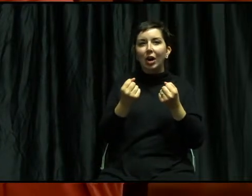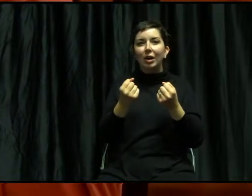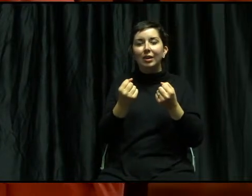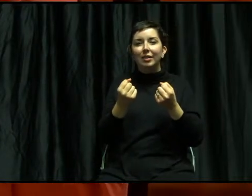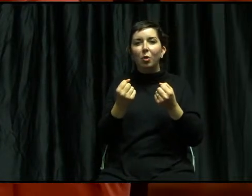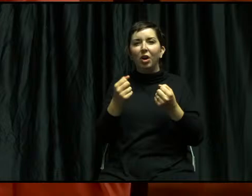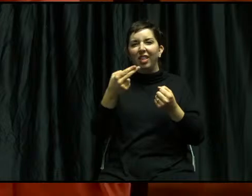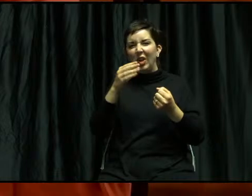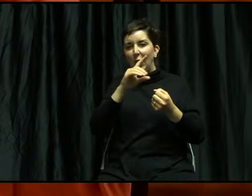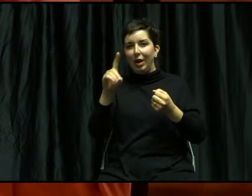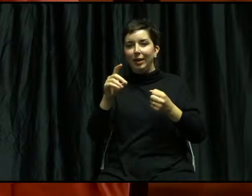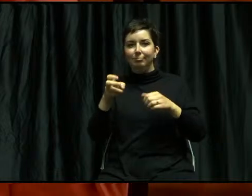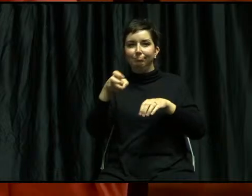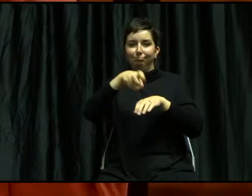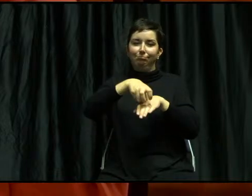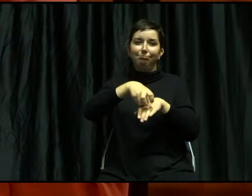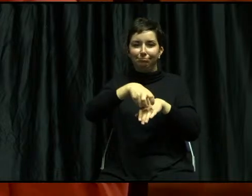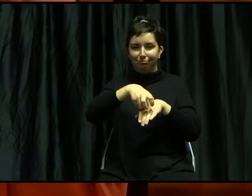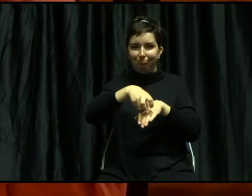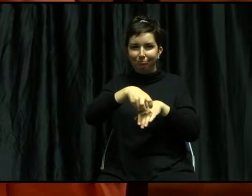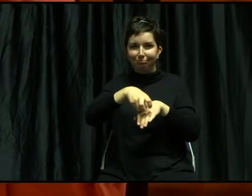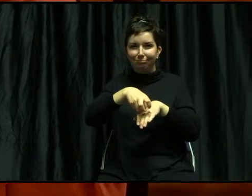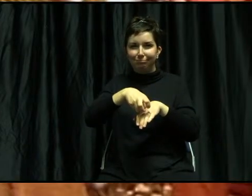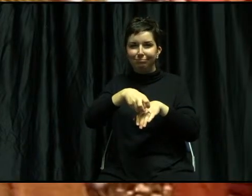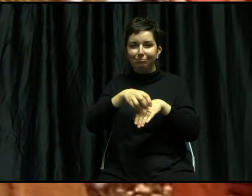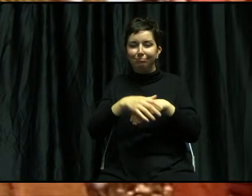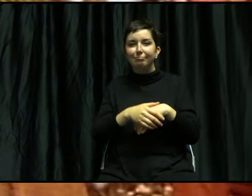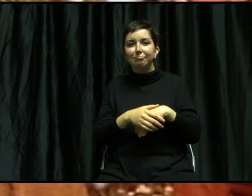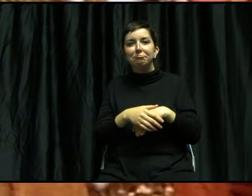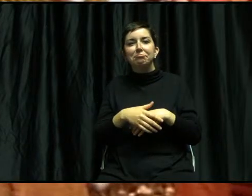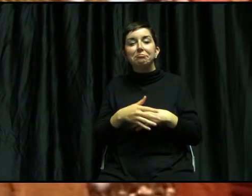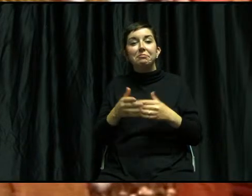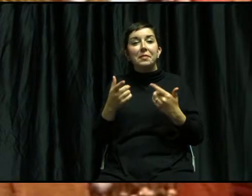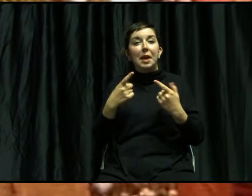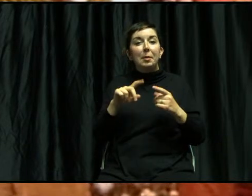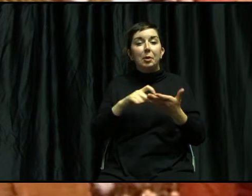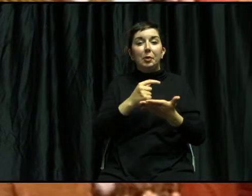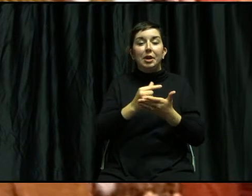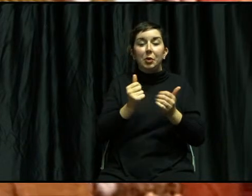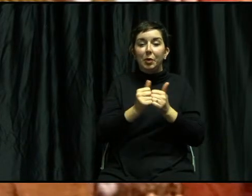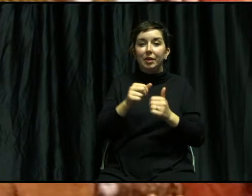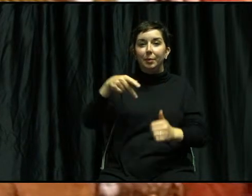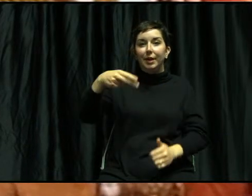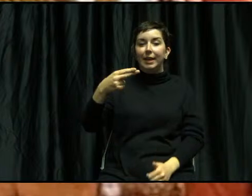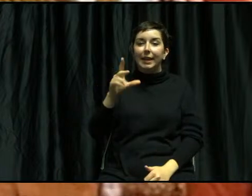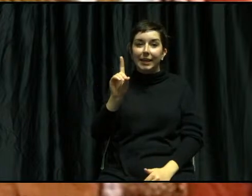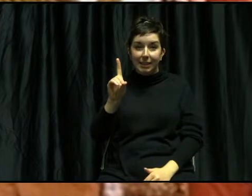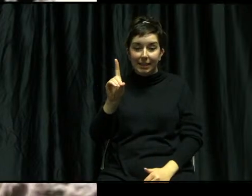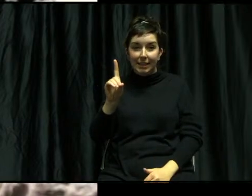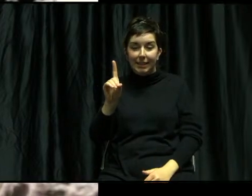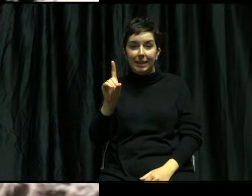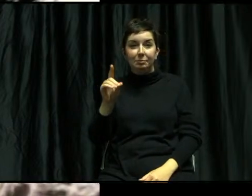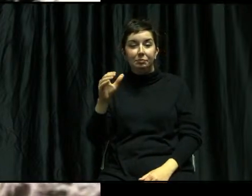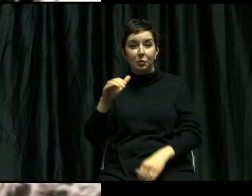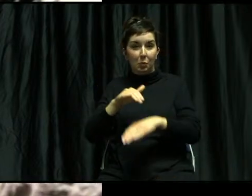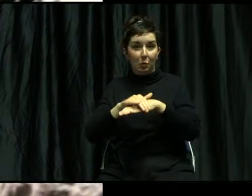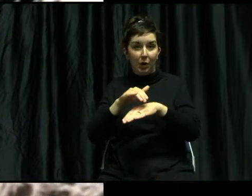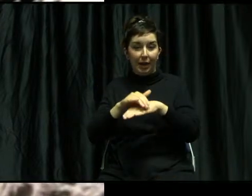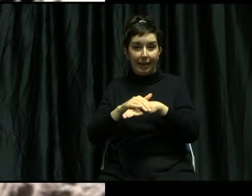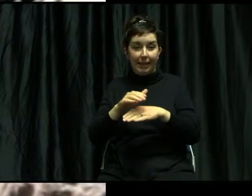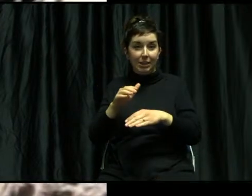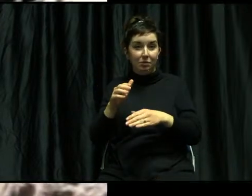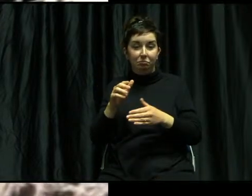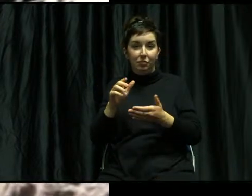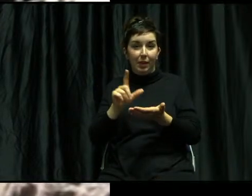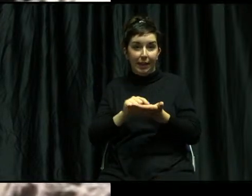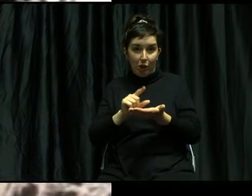the car and watch them climb routes in Ogden Canyon. Graduating with a PhD in British literature, Dr. Voss came